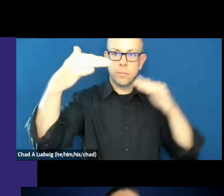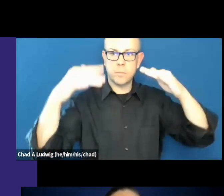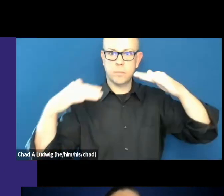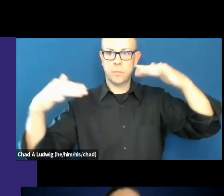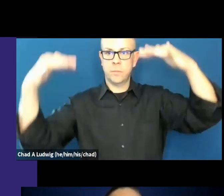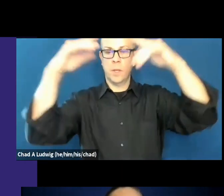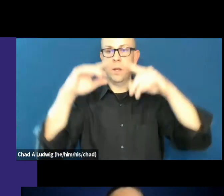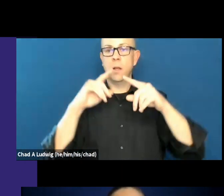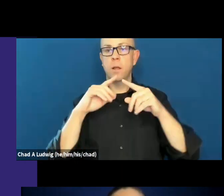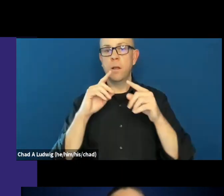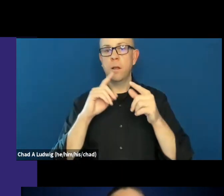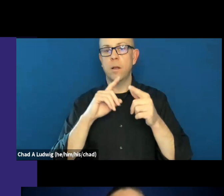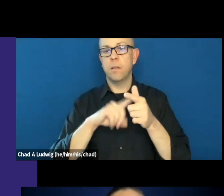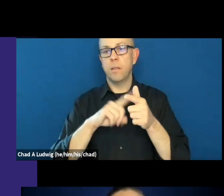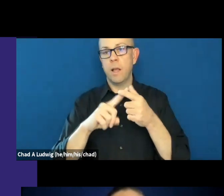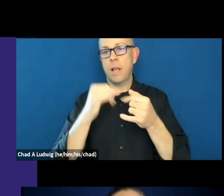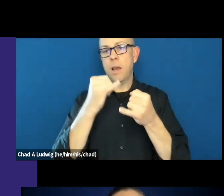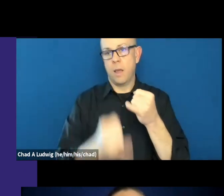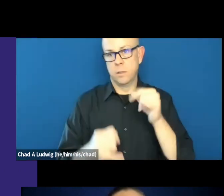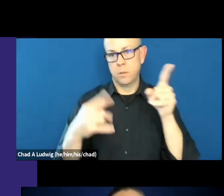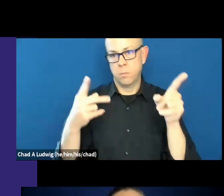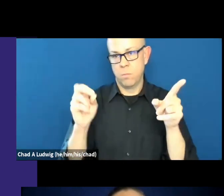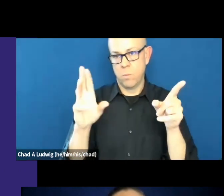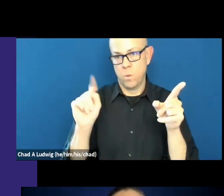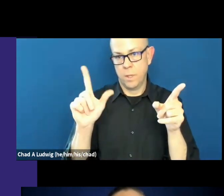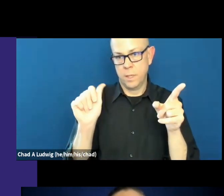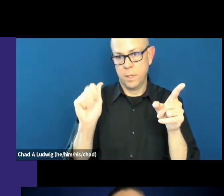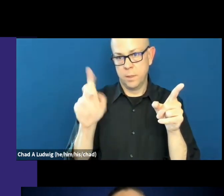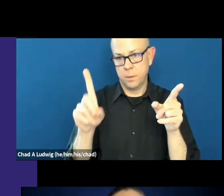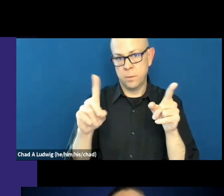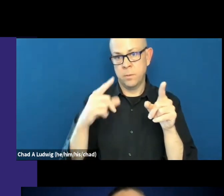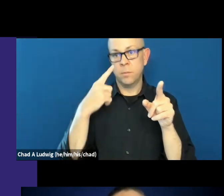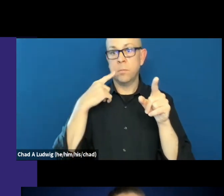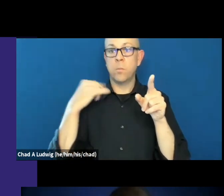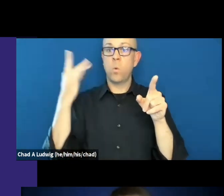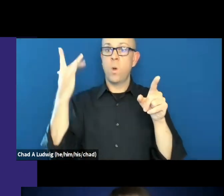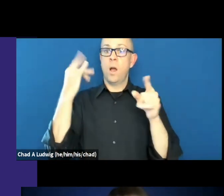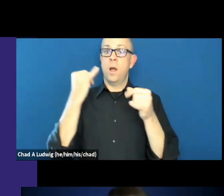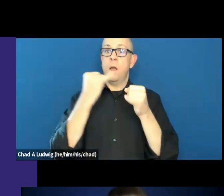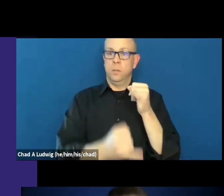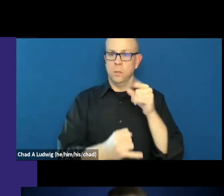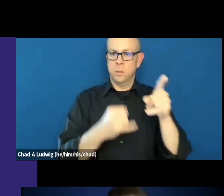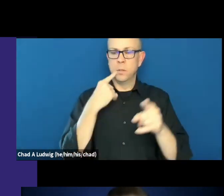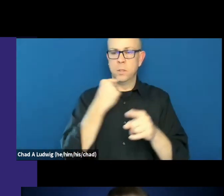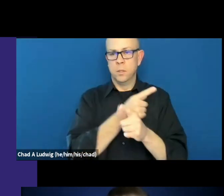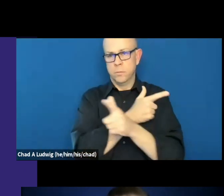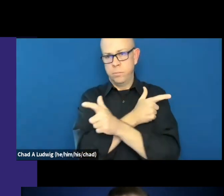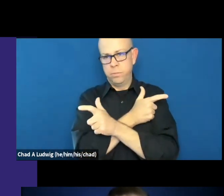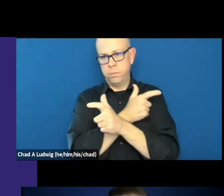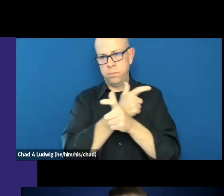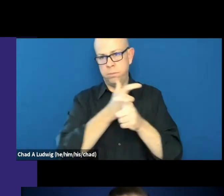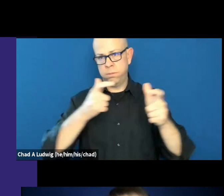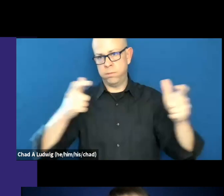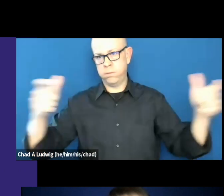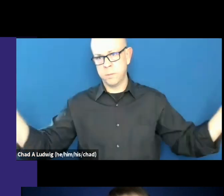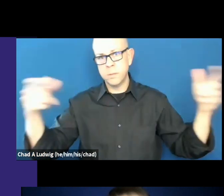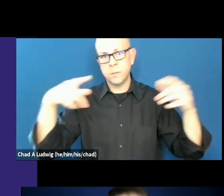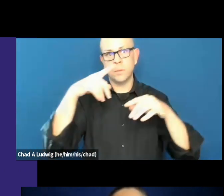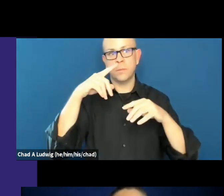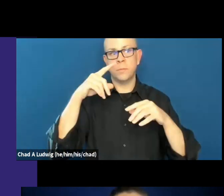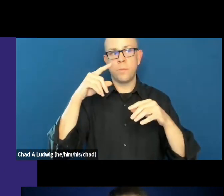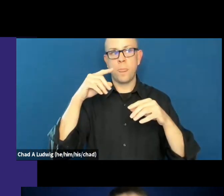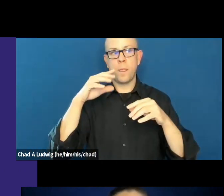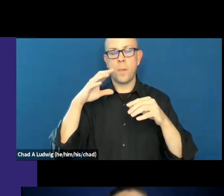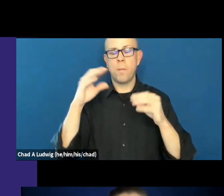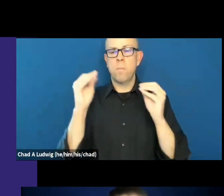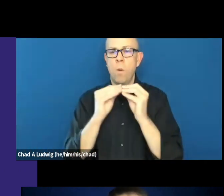first, and then move north throughout the state and do Portland last. And the reason that we're looking at Portland